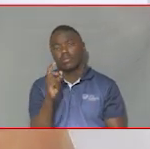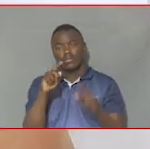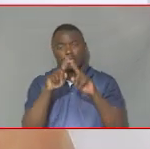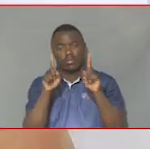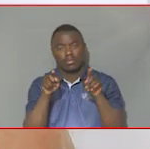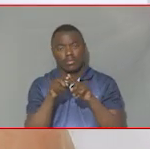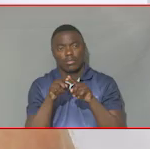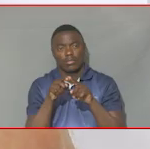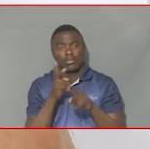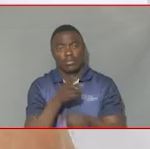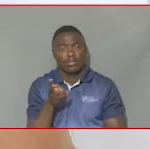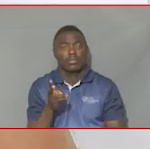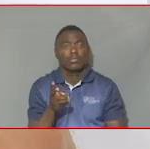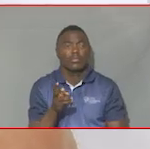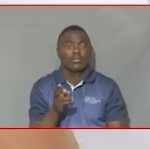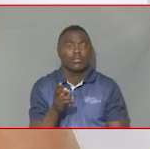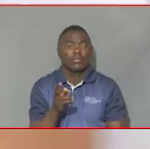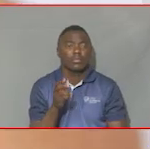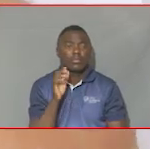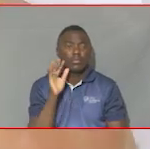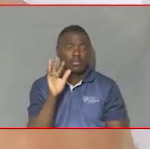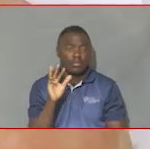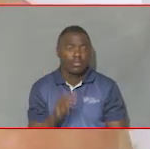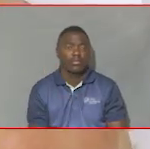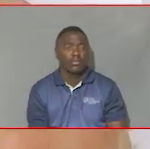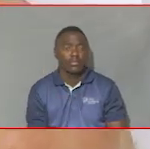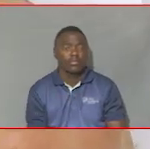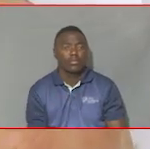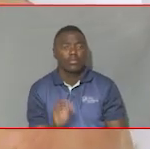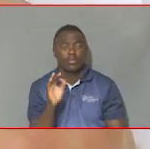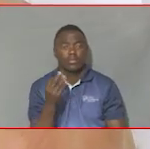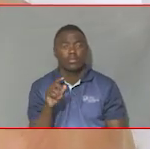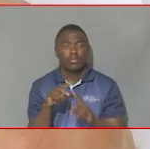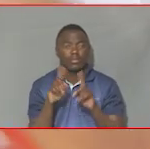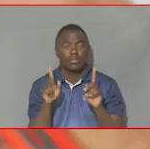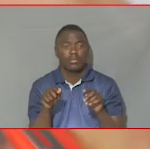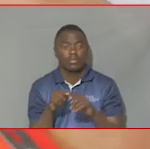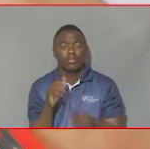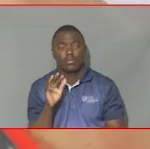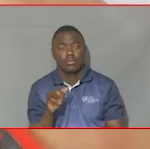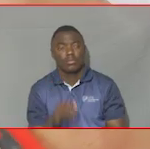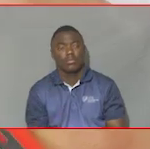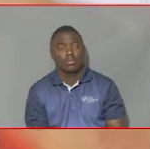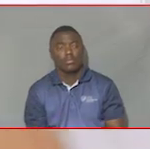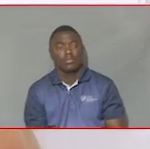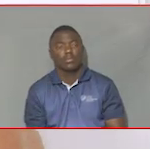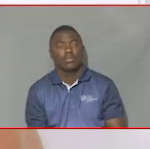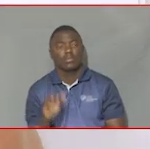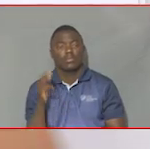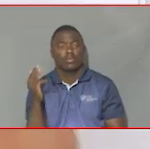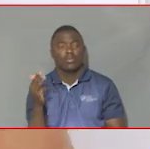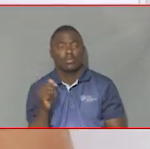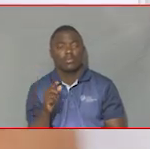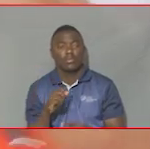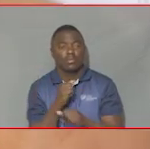They may be repeated. I can put 9. The third block and the fourth block. So if